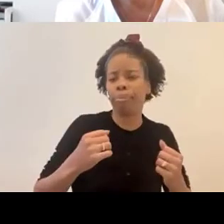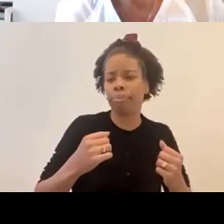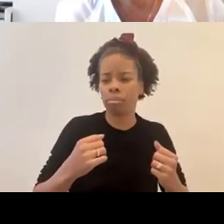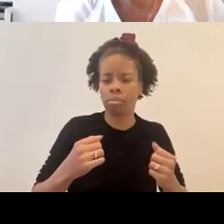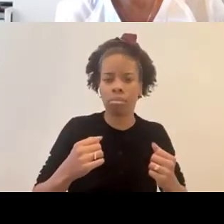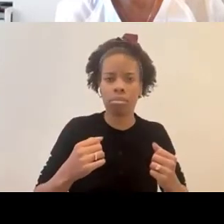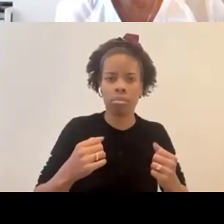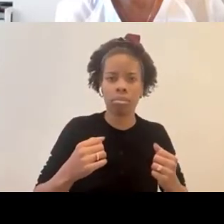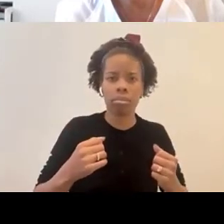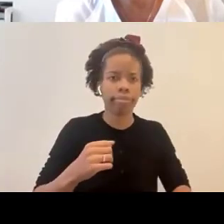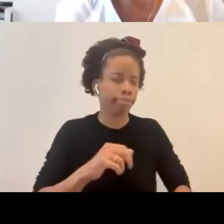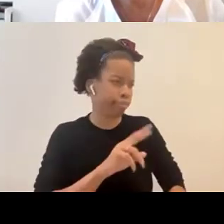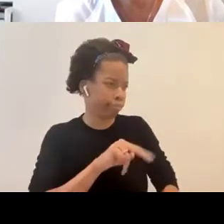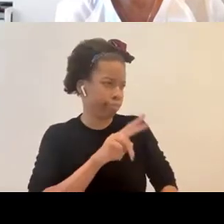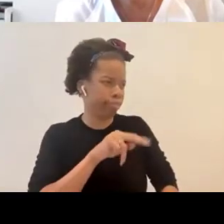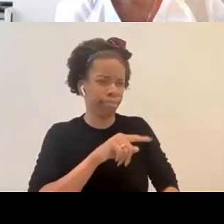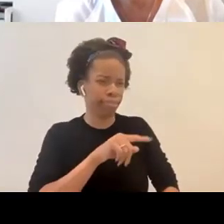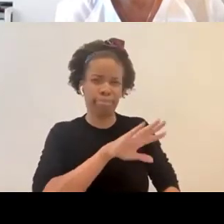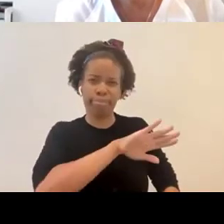of negatively,